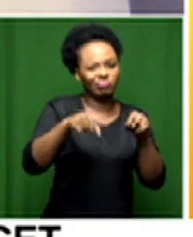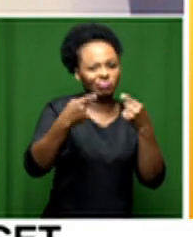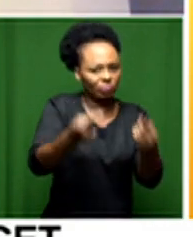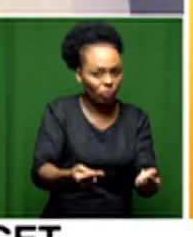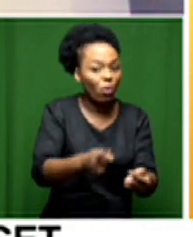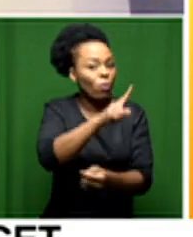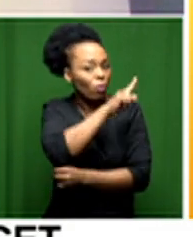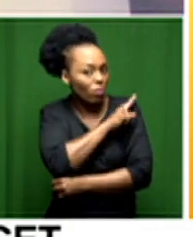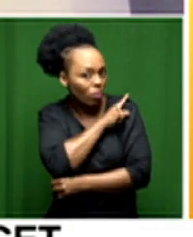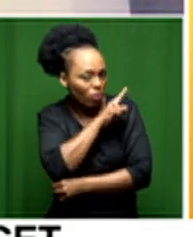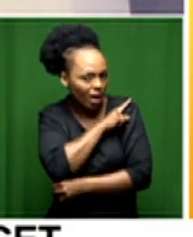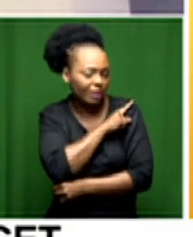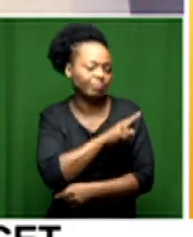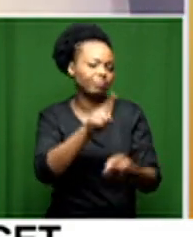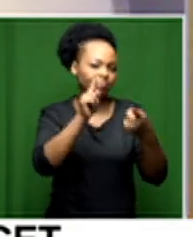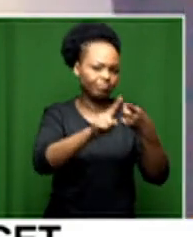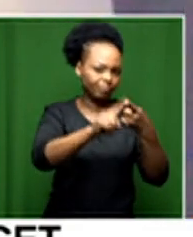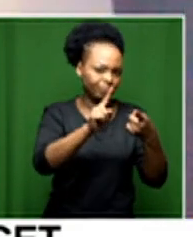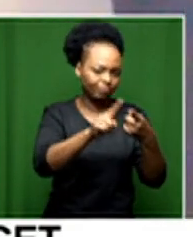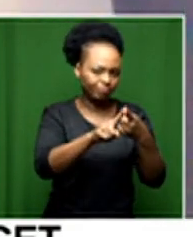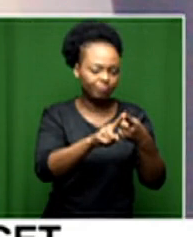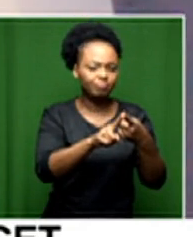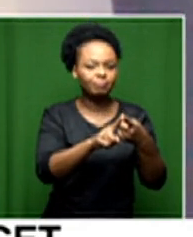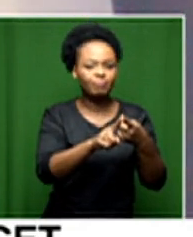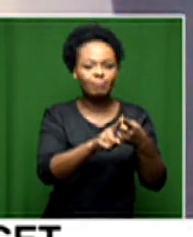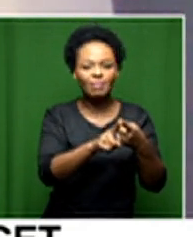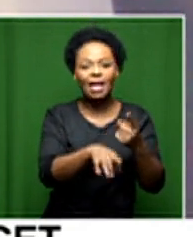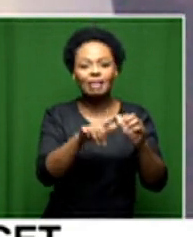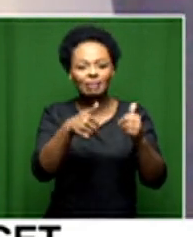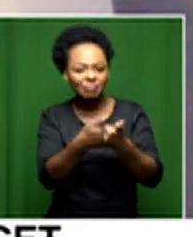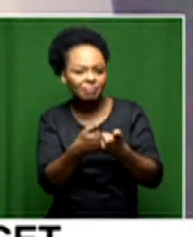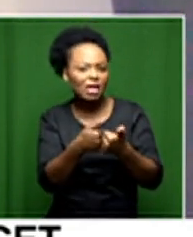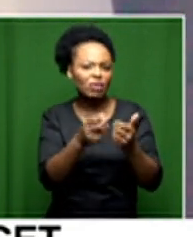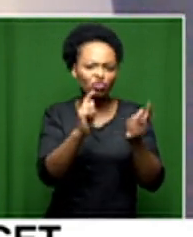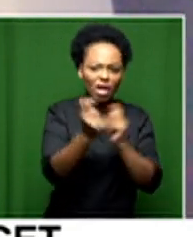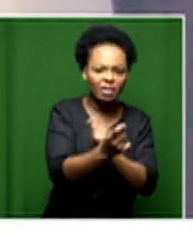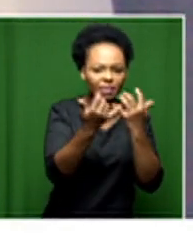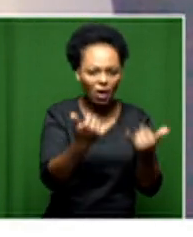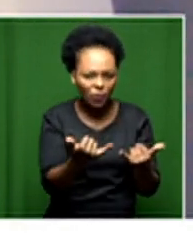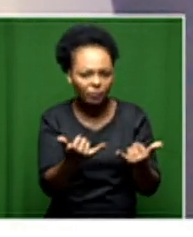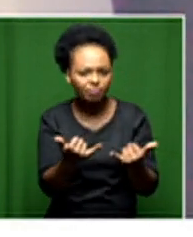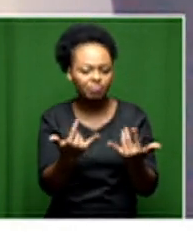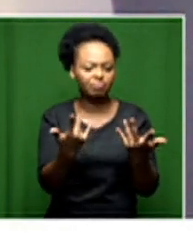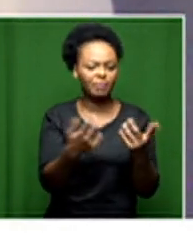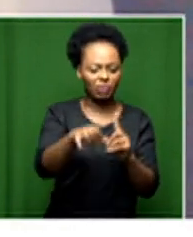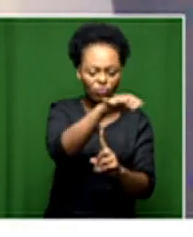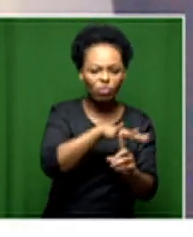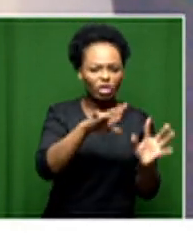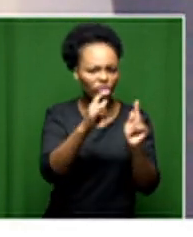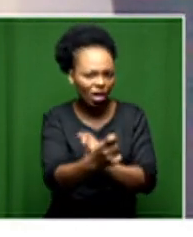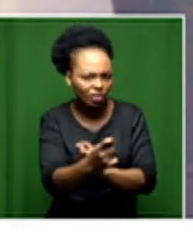that, one, their circumstances have changed. Two, they